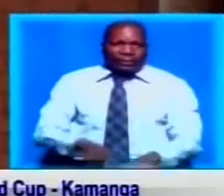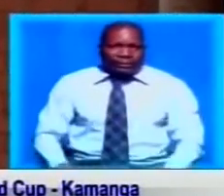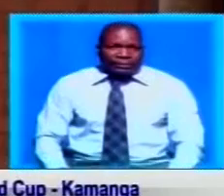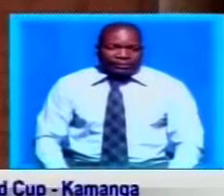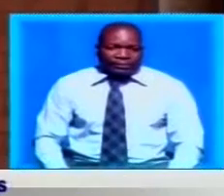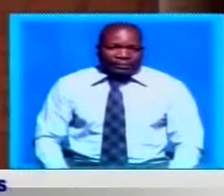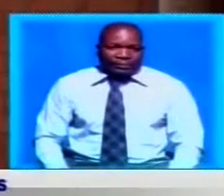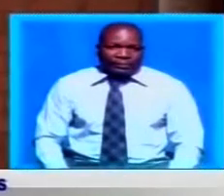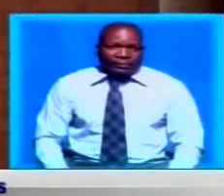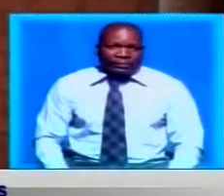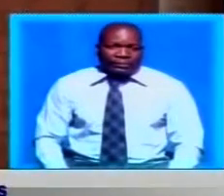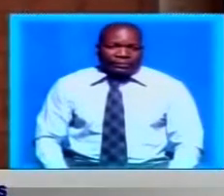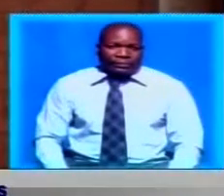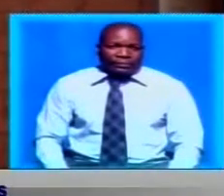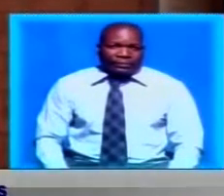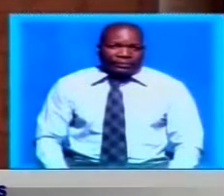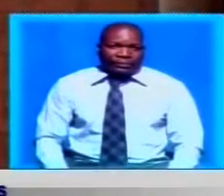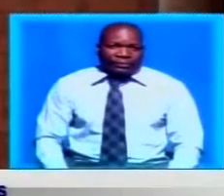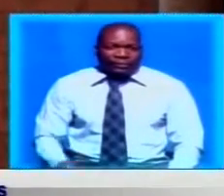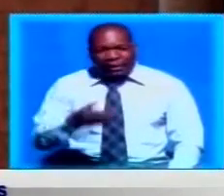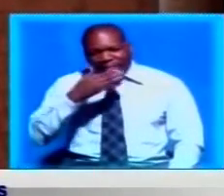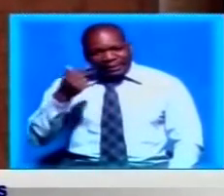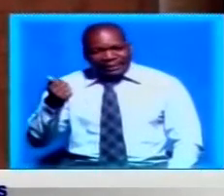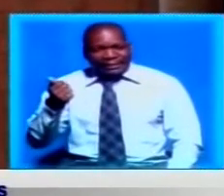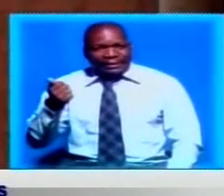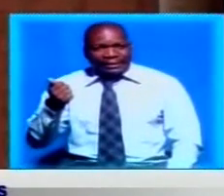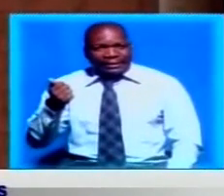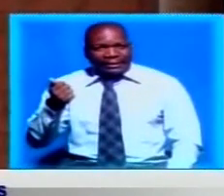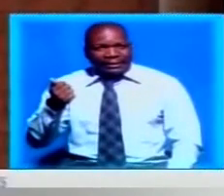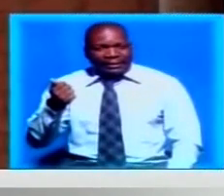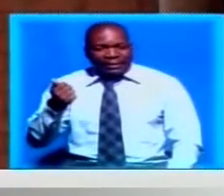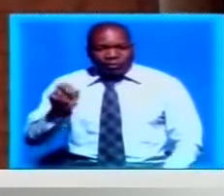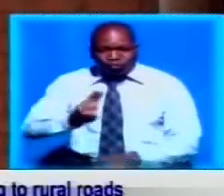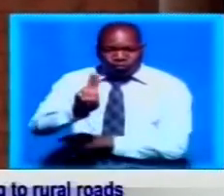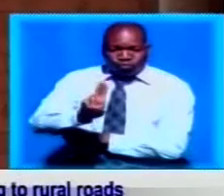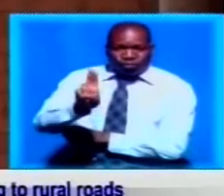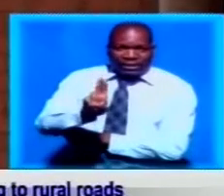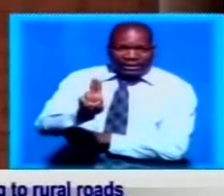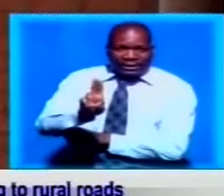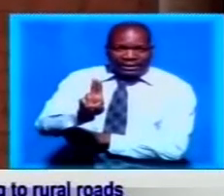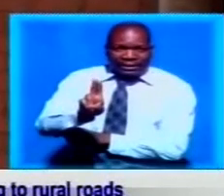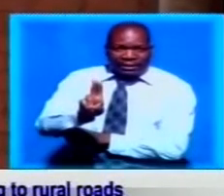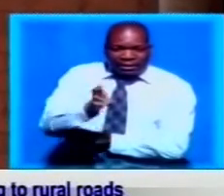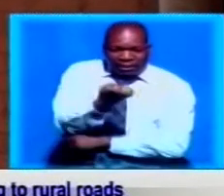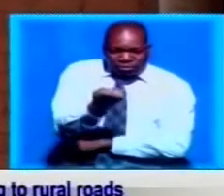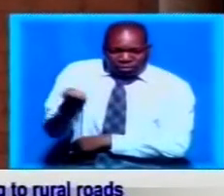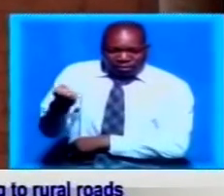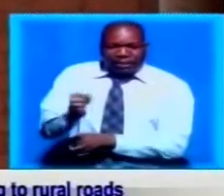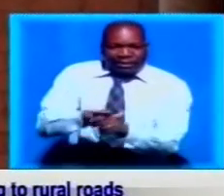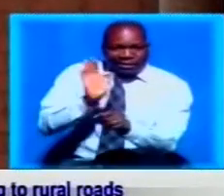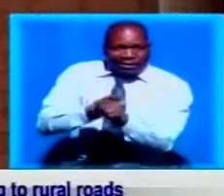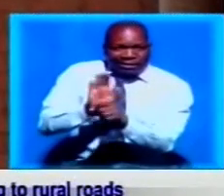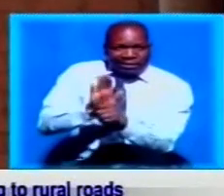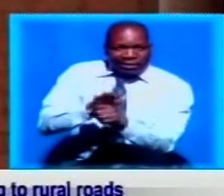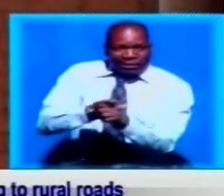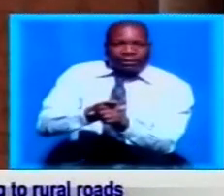to go to a level where we use equipment like tractors, you